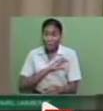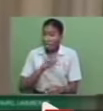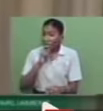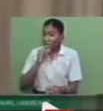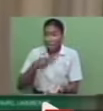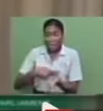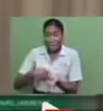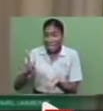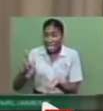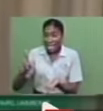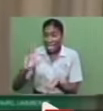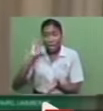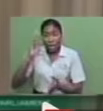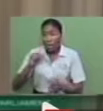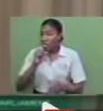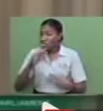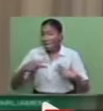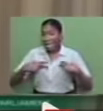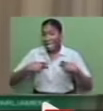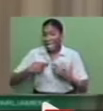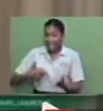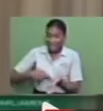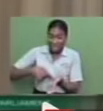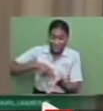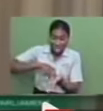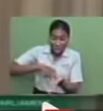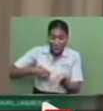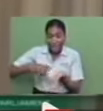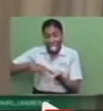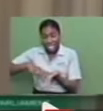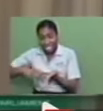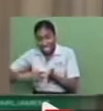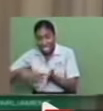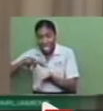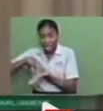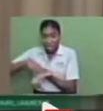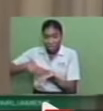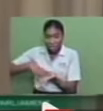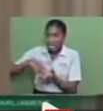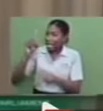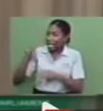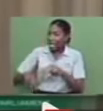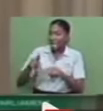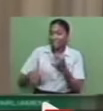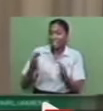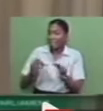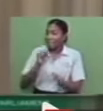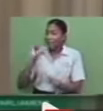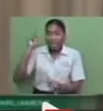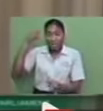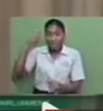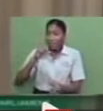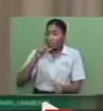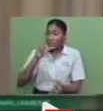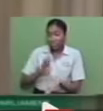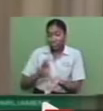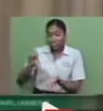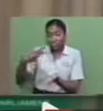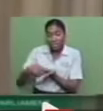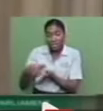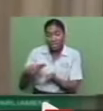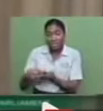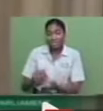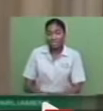means all the databases and intelligence gathering software will cease to operate. It also means that all the